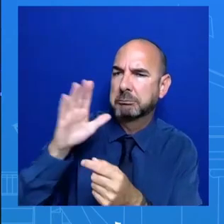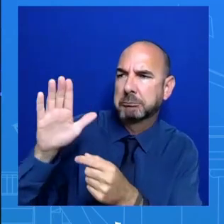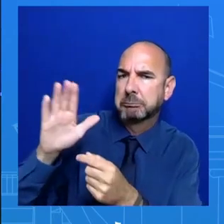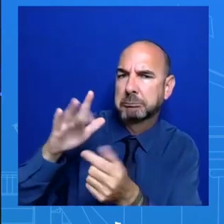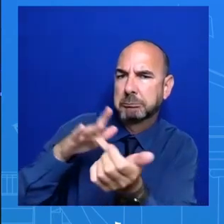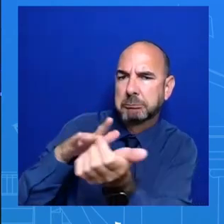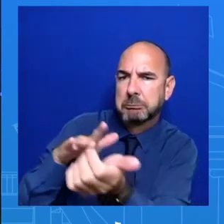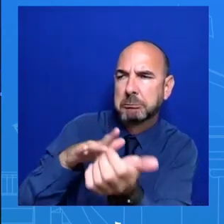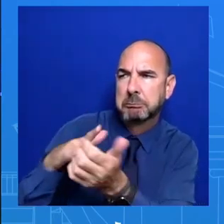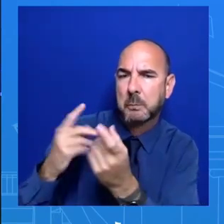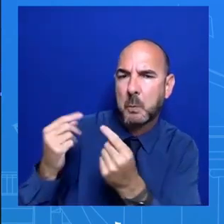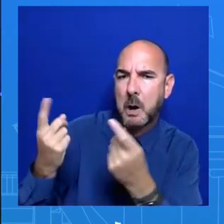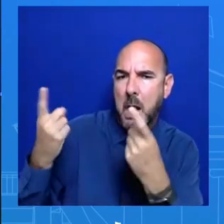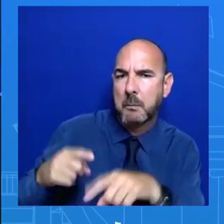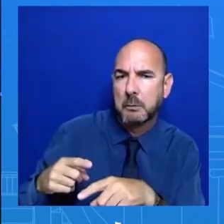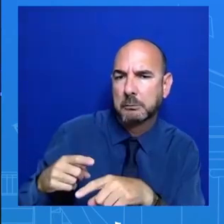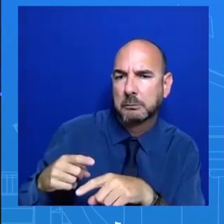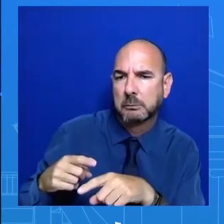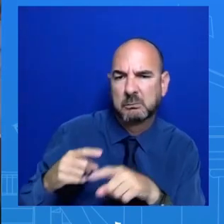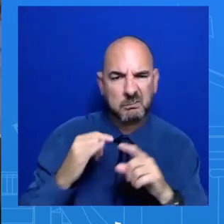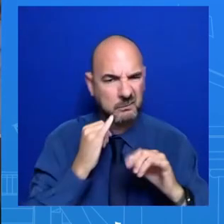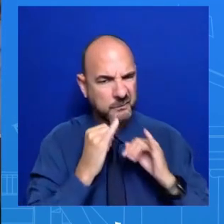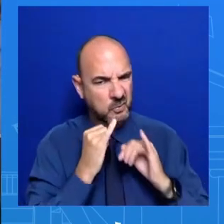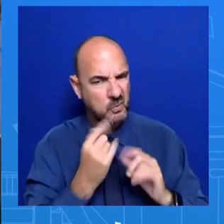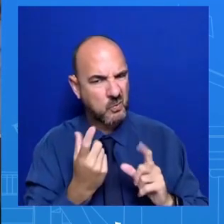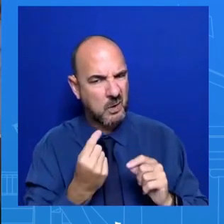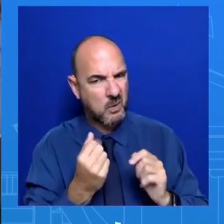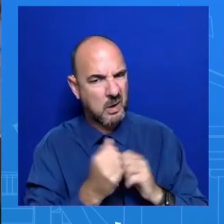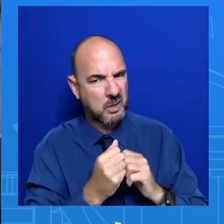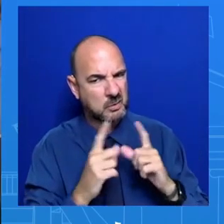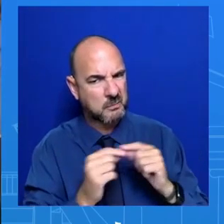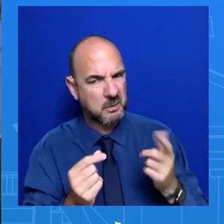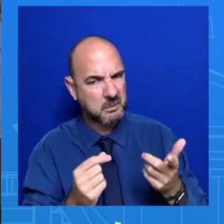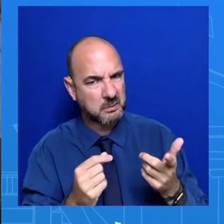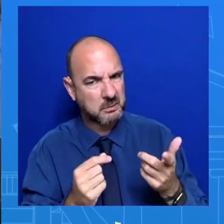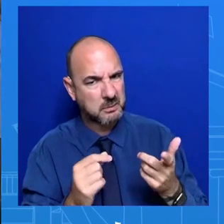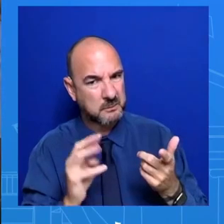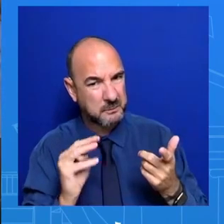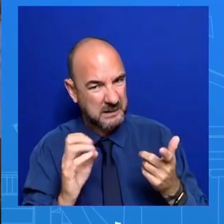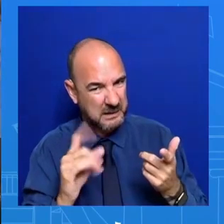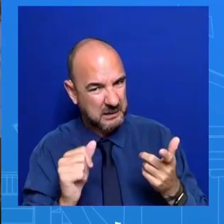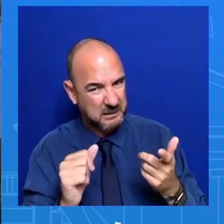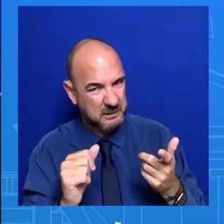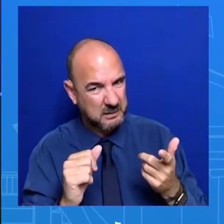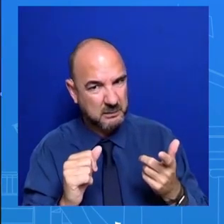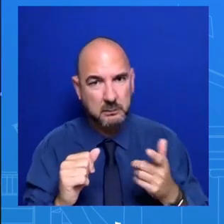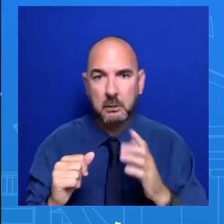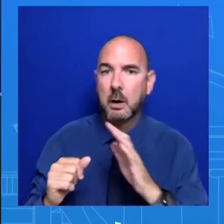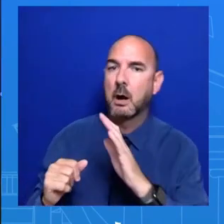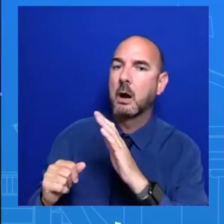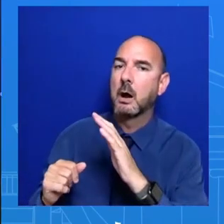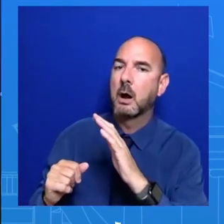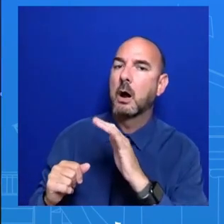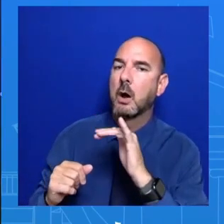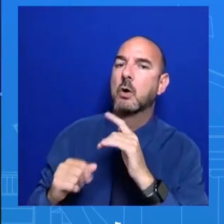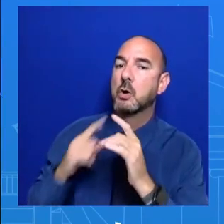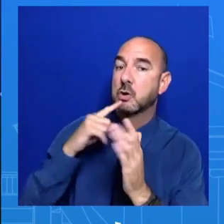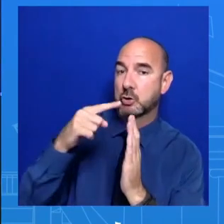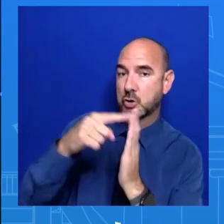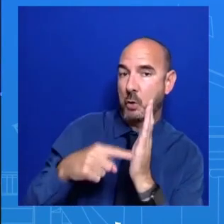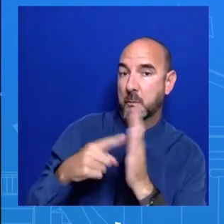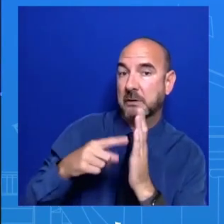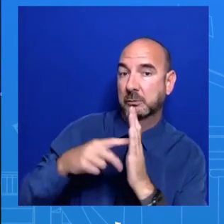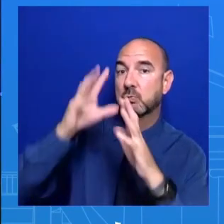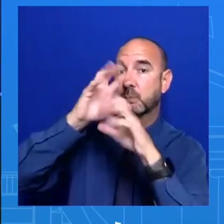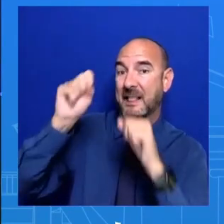Japanese media? There hasn't been an interview with any of the Japanese media yet. So. The President has given a press conference in Tokyo and answered questions from the Japanese media. Yeah.